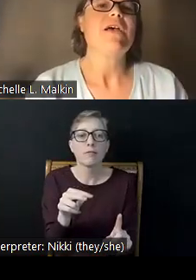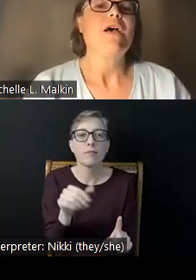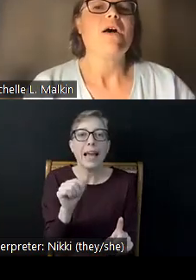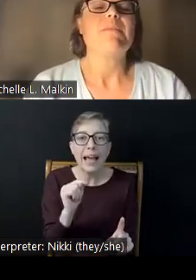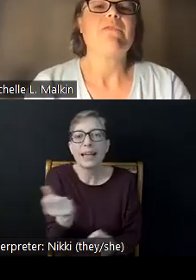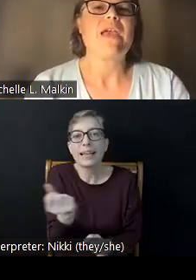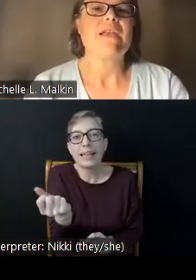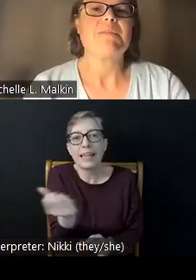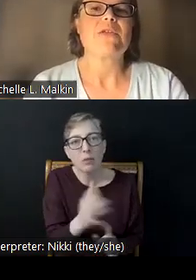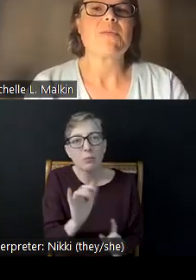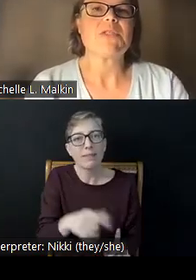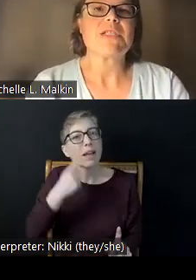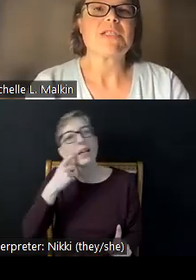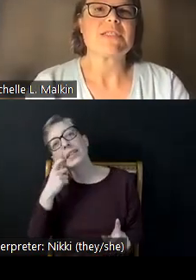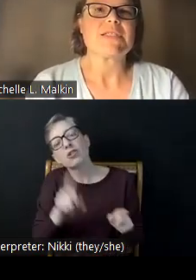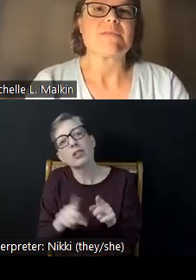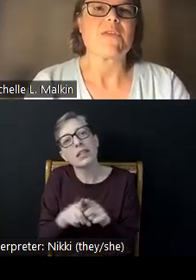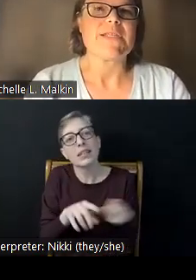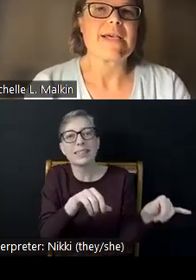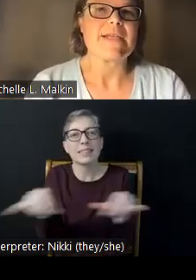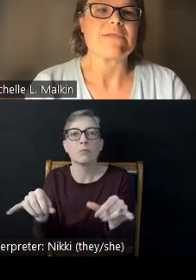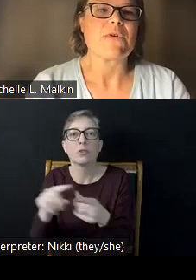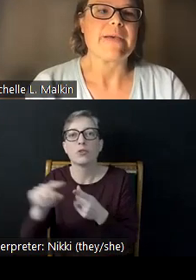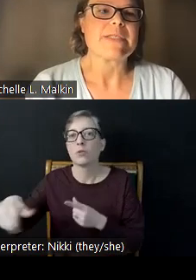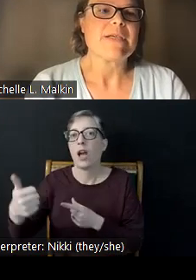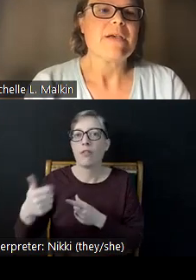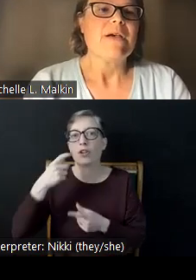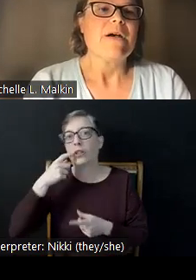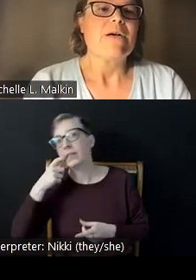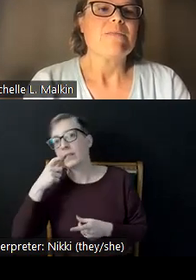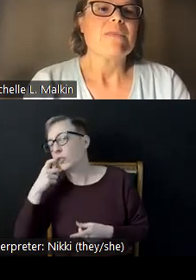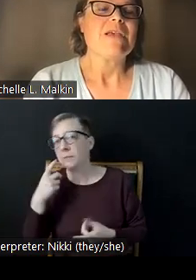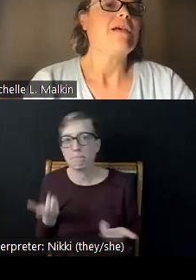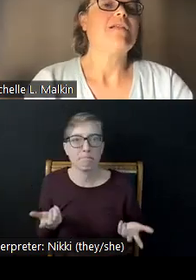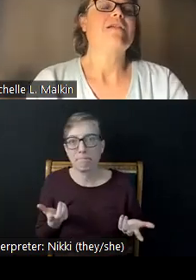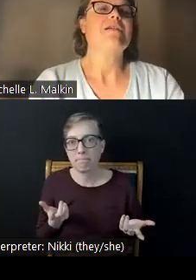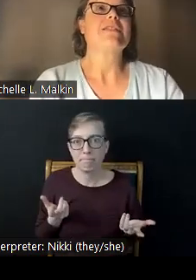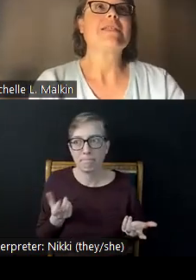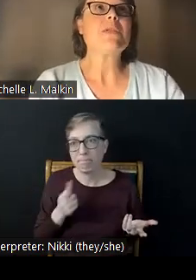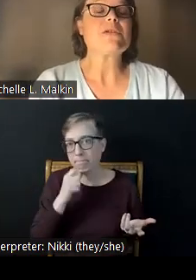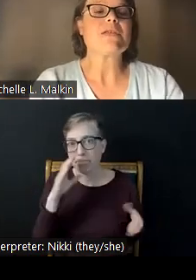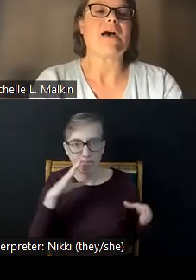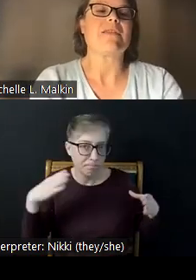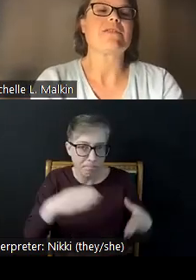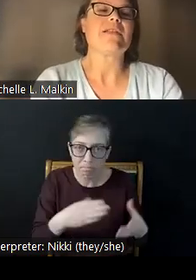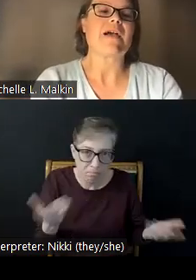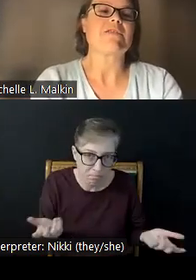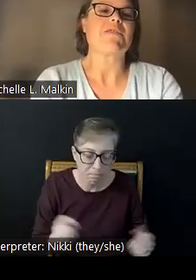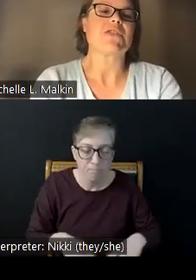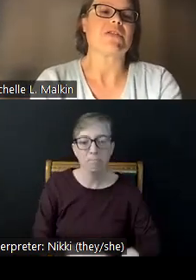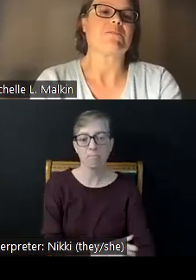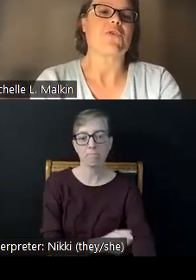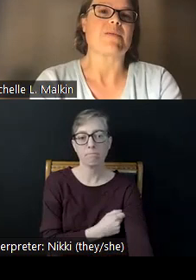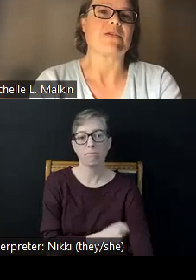rehabilitation if they end up in the criminal justice system for these kinds of crimes. And then similar to that, there's a lack